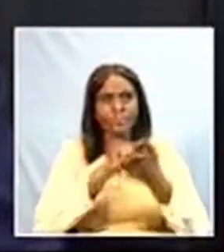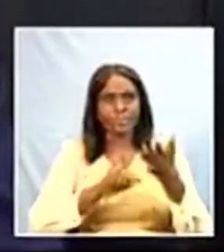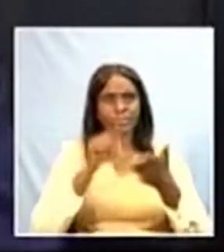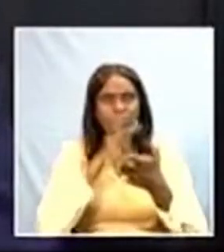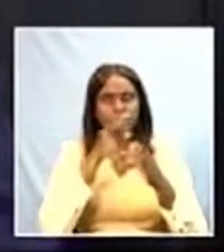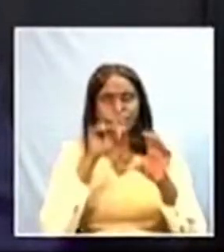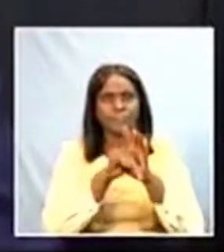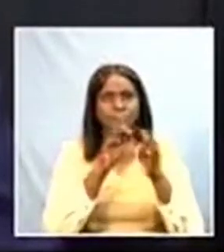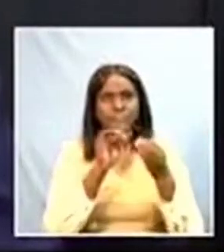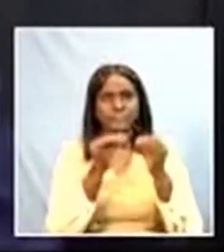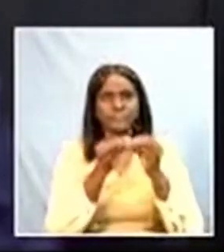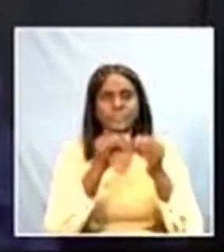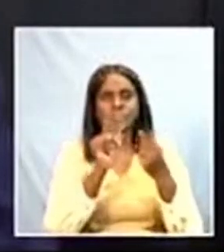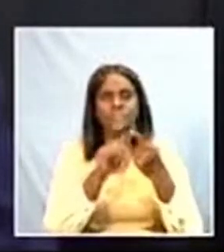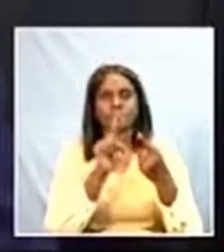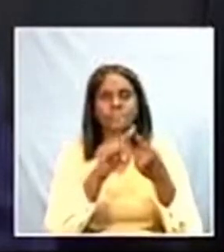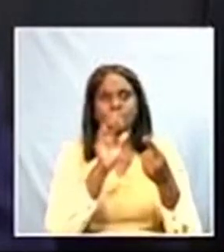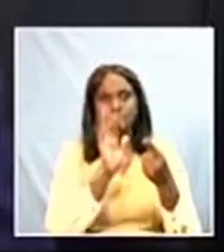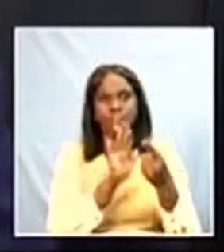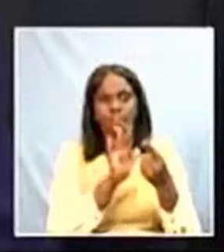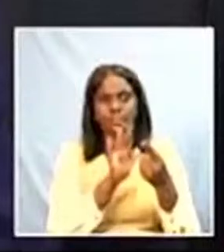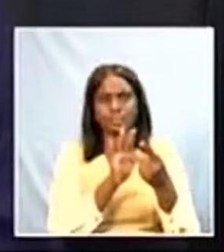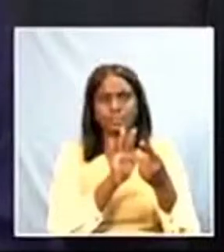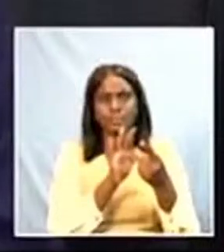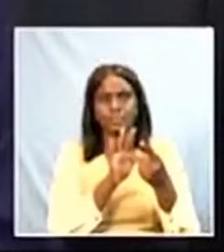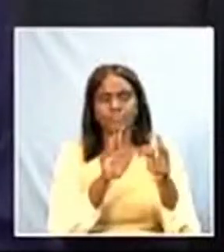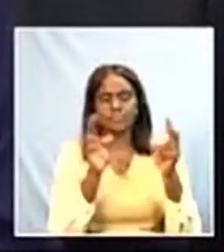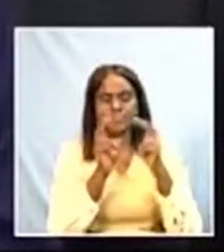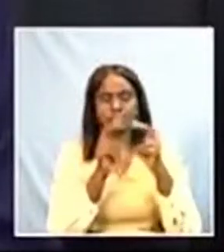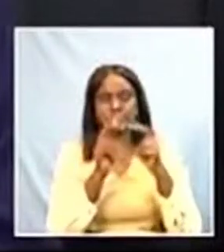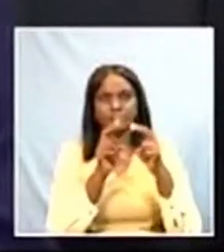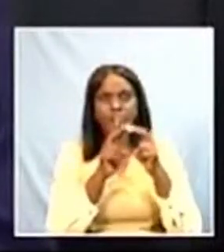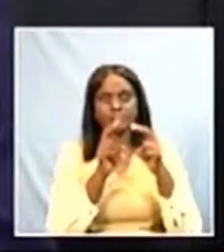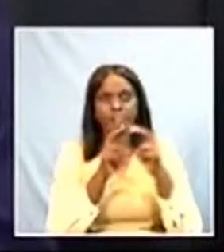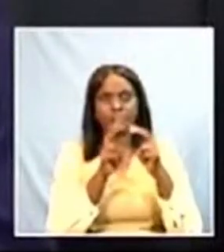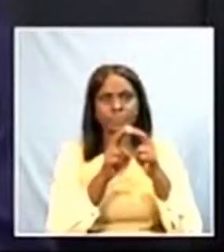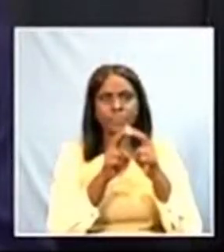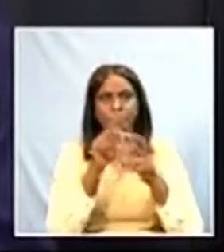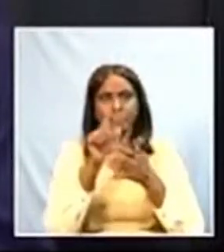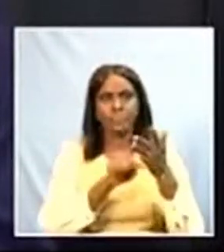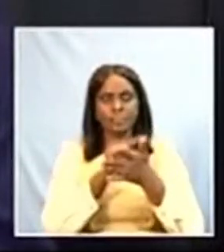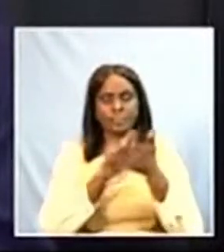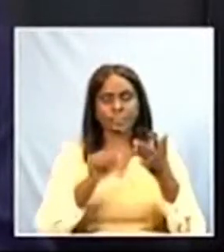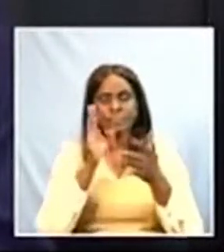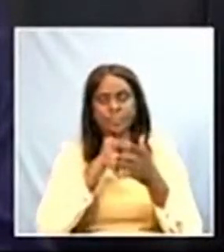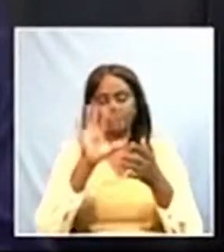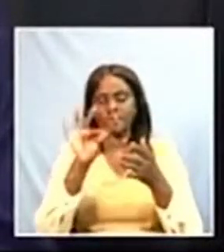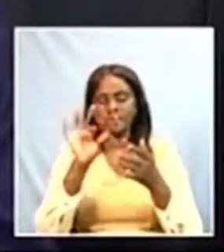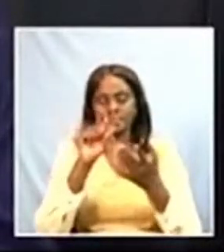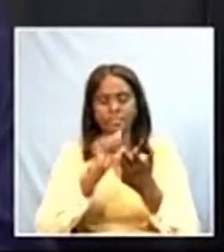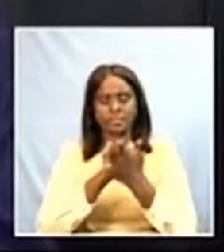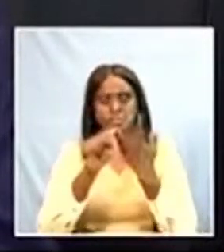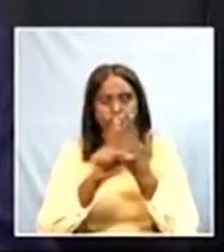is in Appendix 1. The contract was terminated on 9th